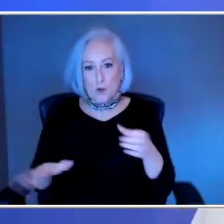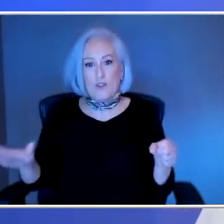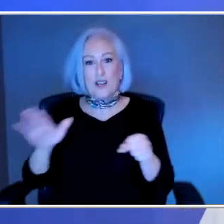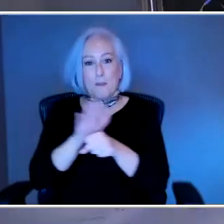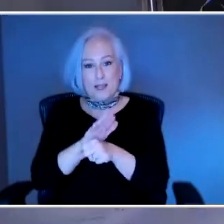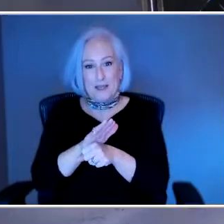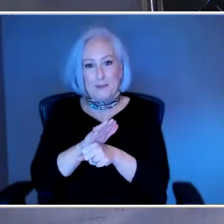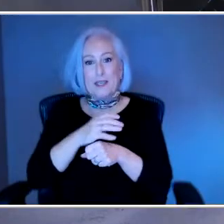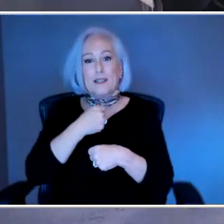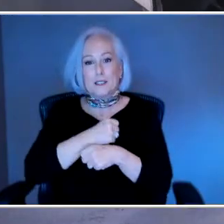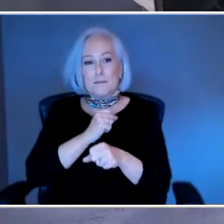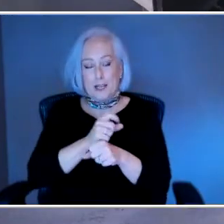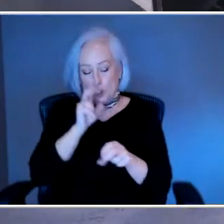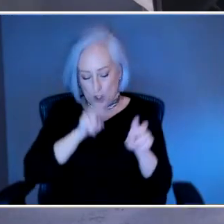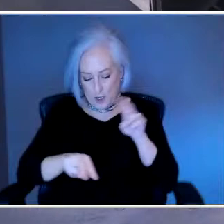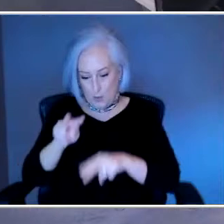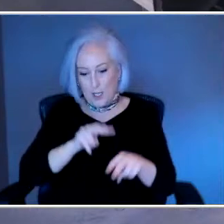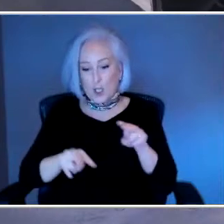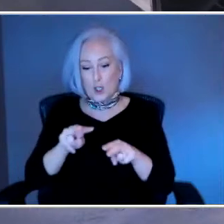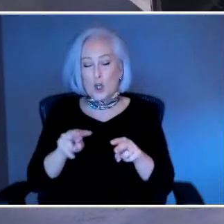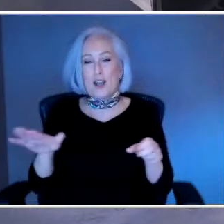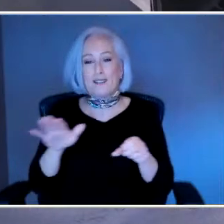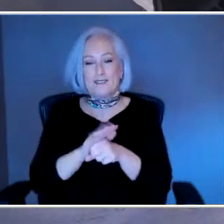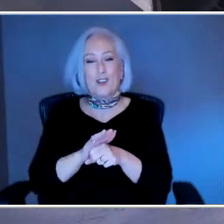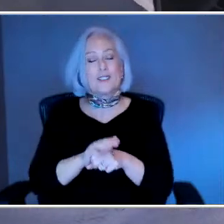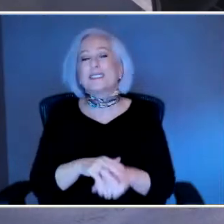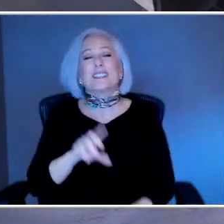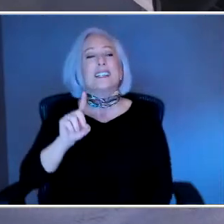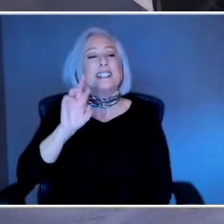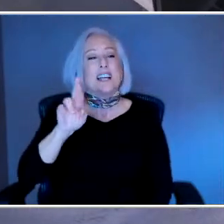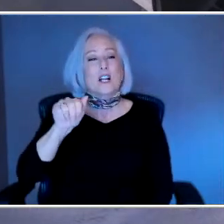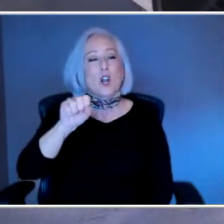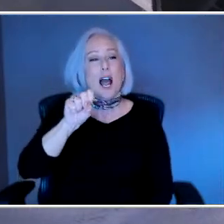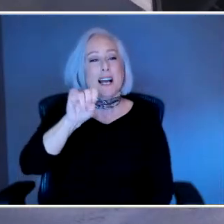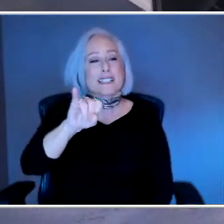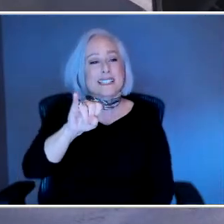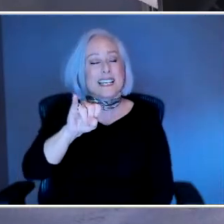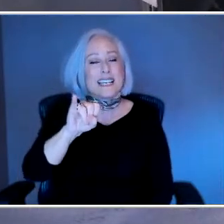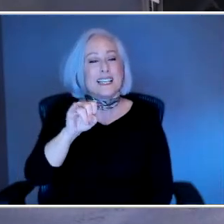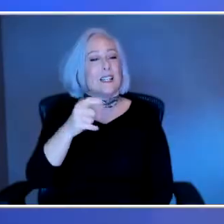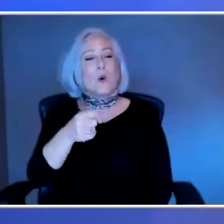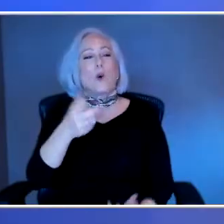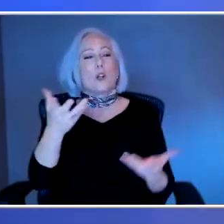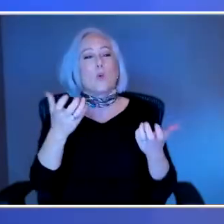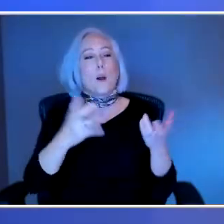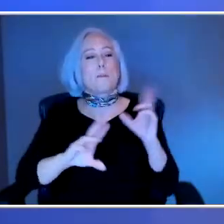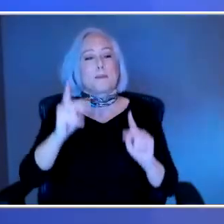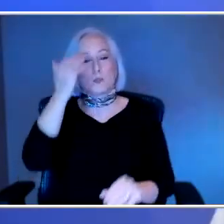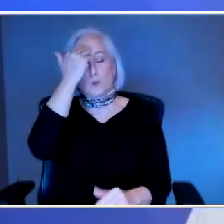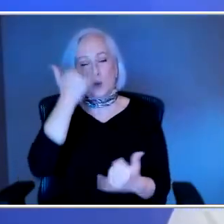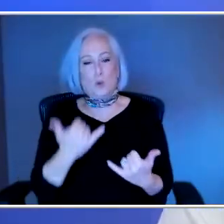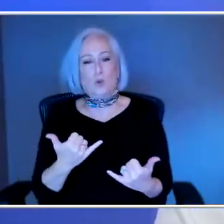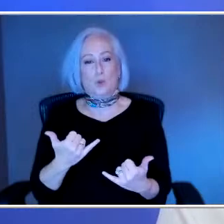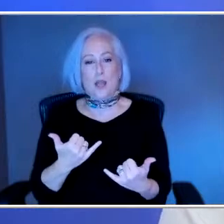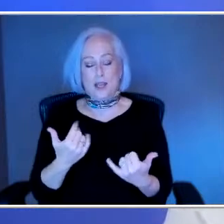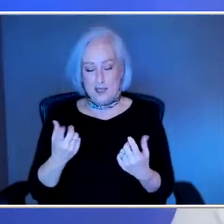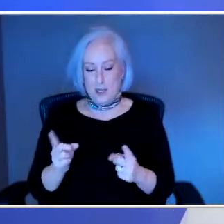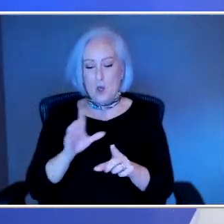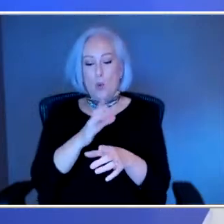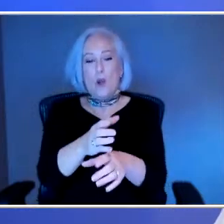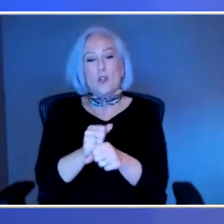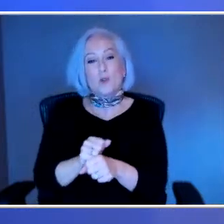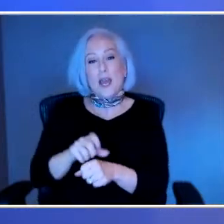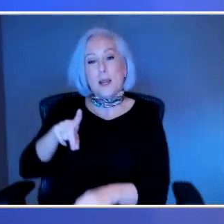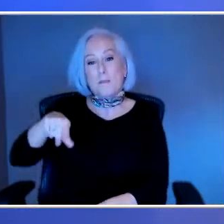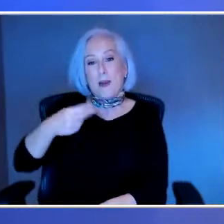microscope. Let's get our takeaways today on this Friday. And Dr. Ossie, I'll stay with you. What do you want folks to take away today? When you do get your pathology report, ask as many questions